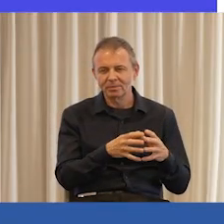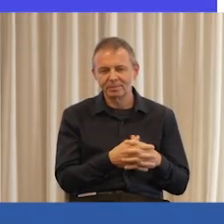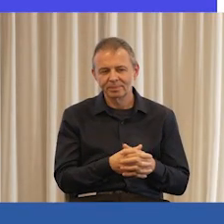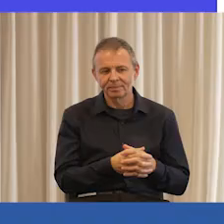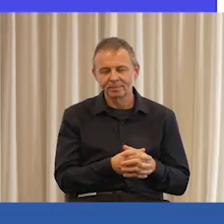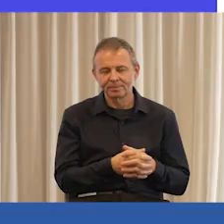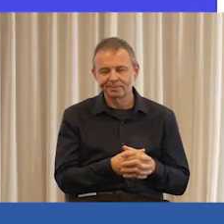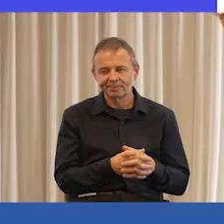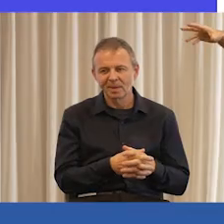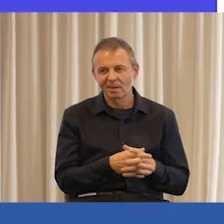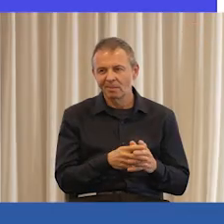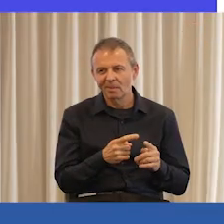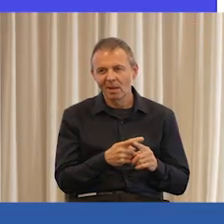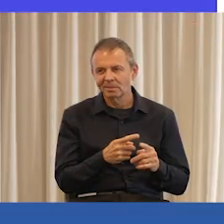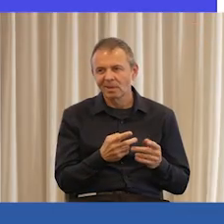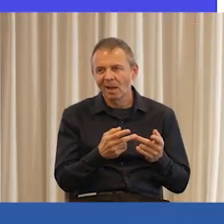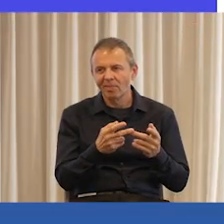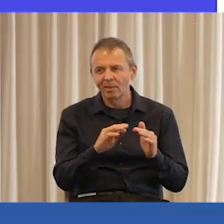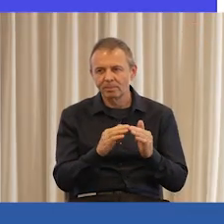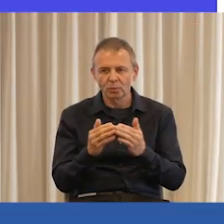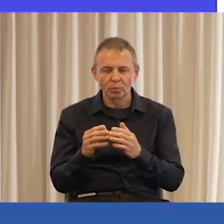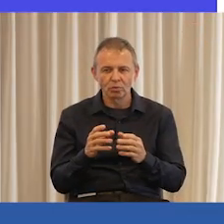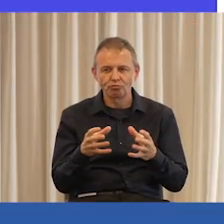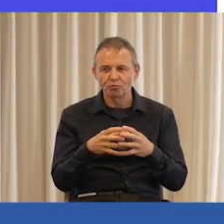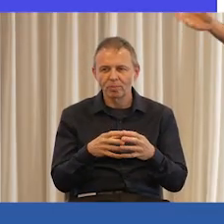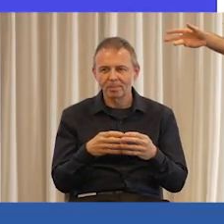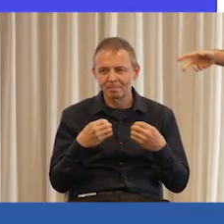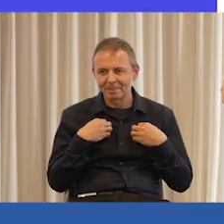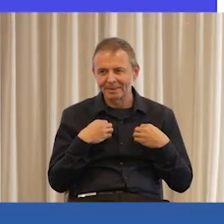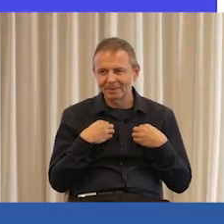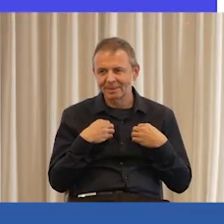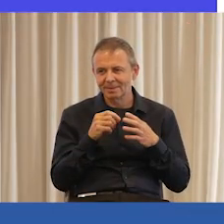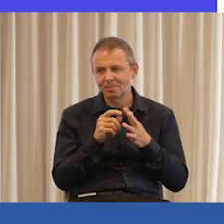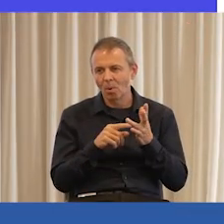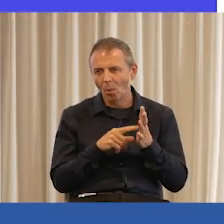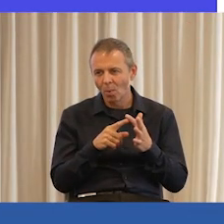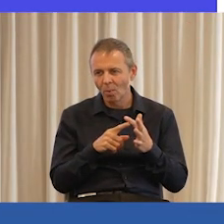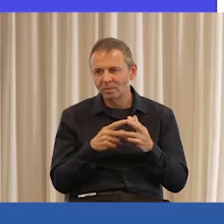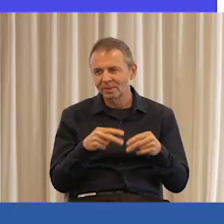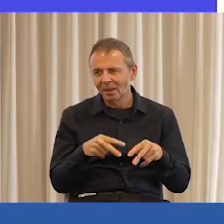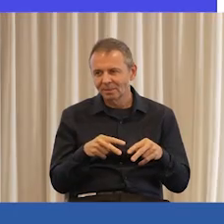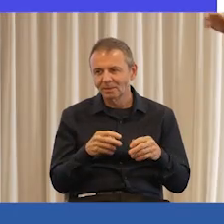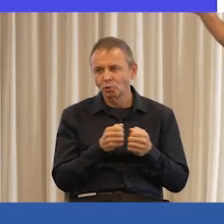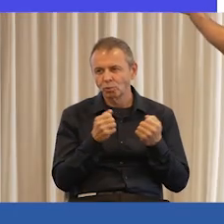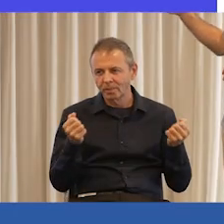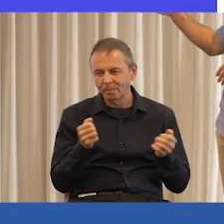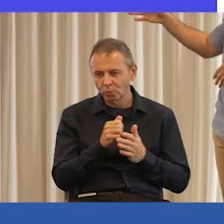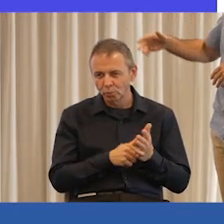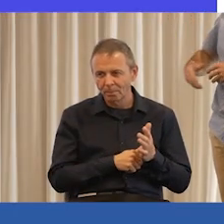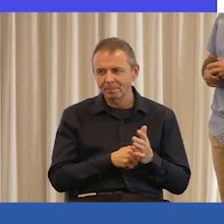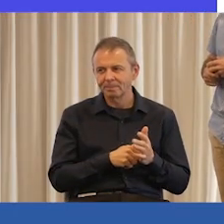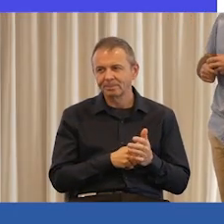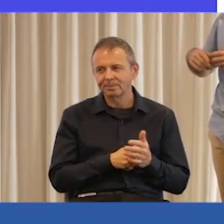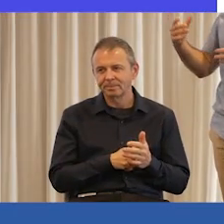community groups, the businesses of pole dancing and news agents, the physical assets, so the natural and built environment,